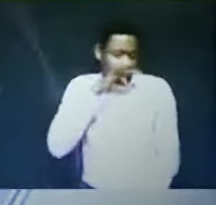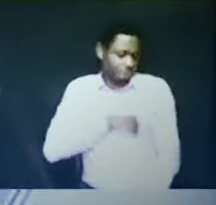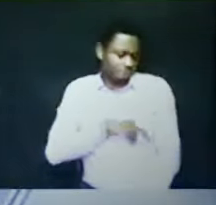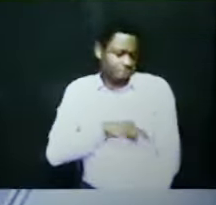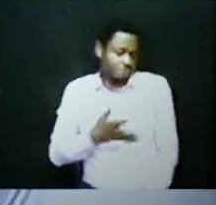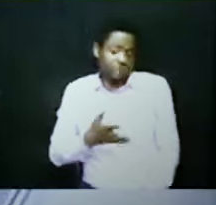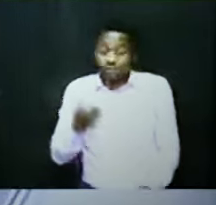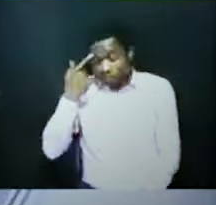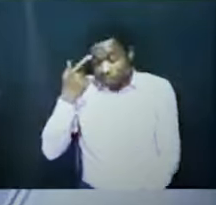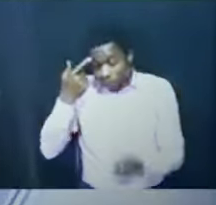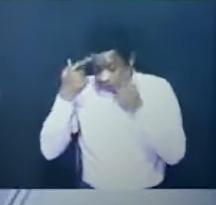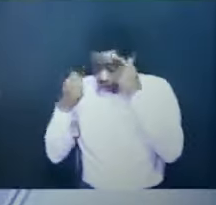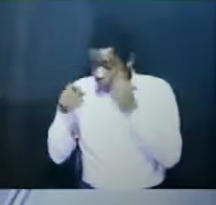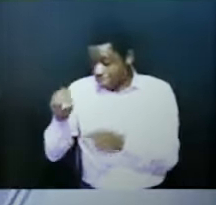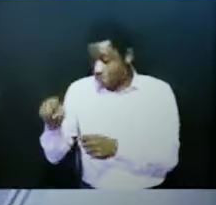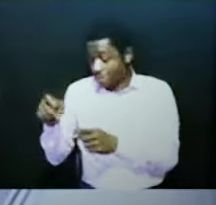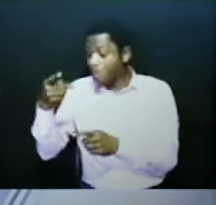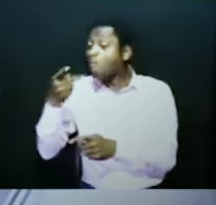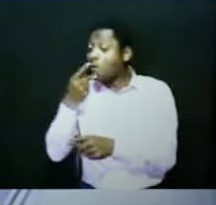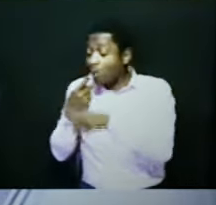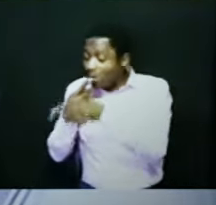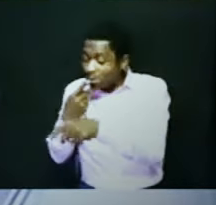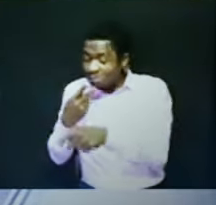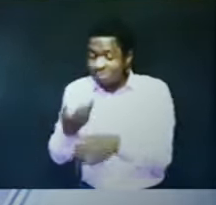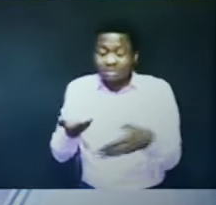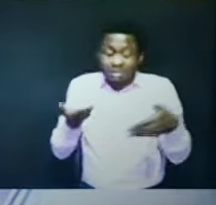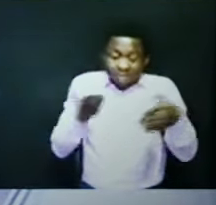between dying and living.